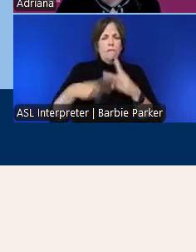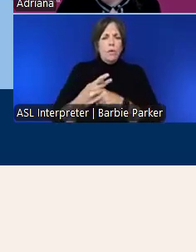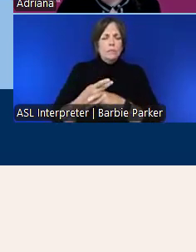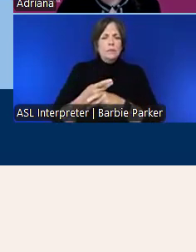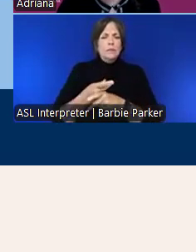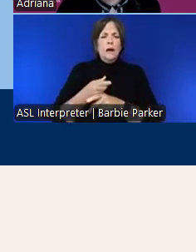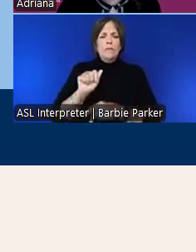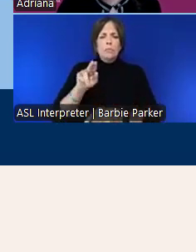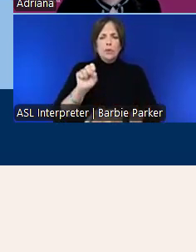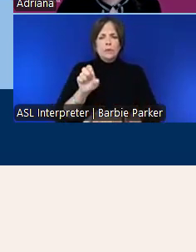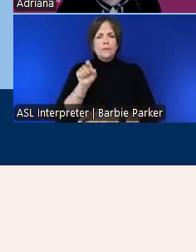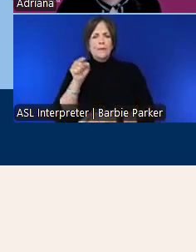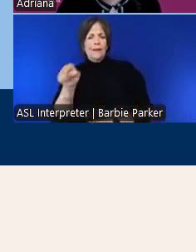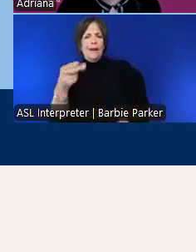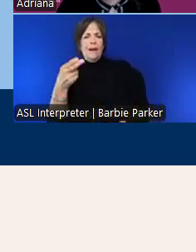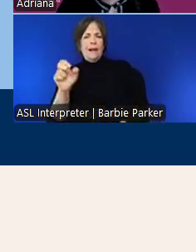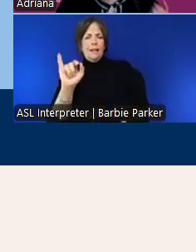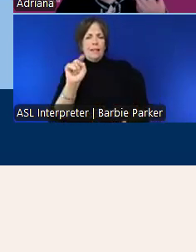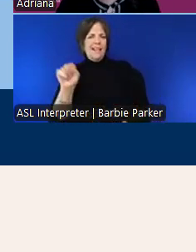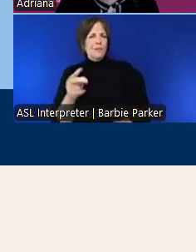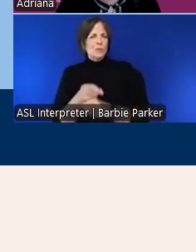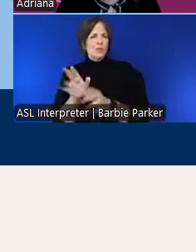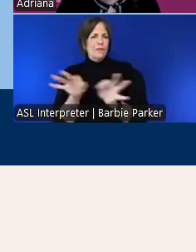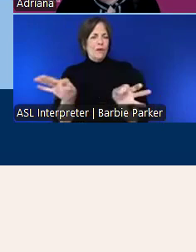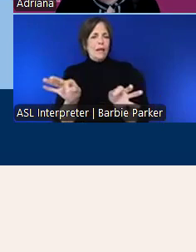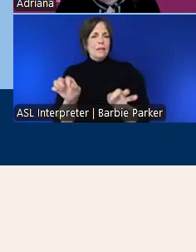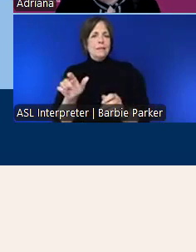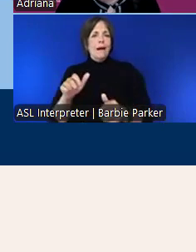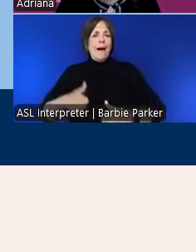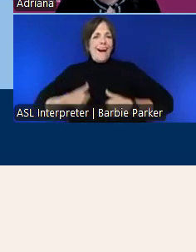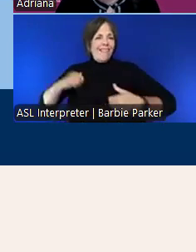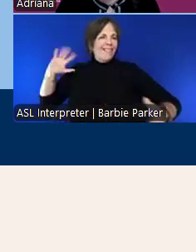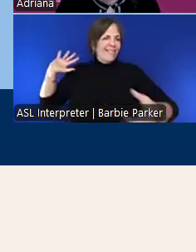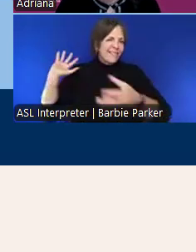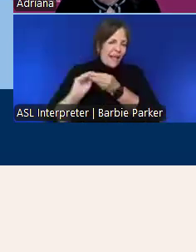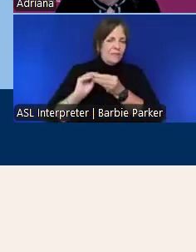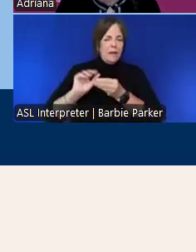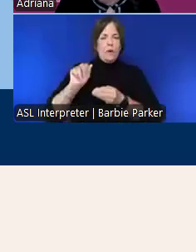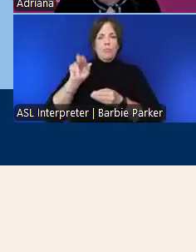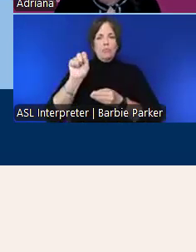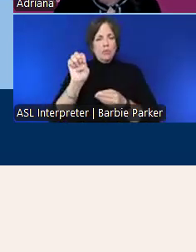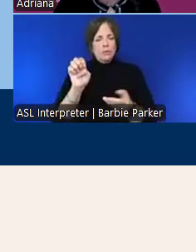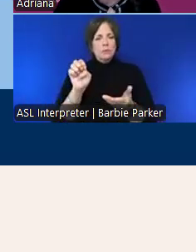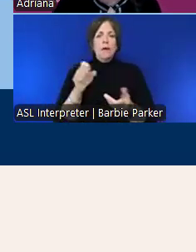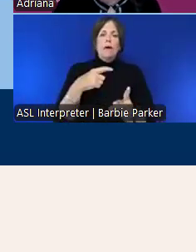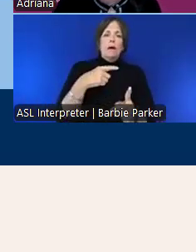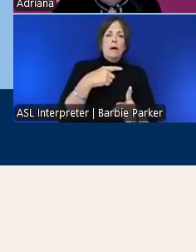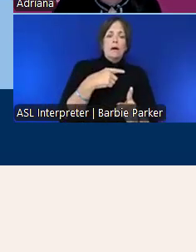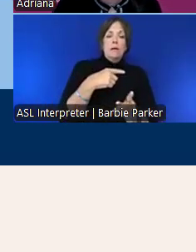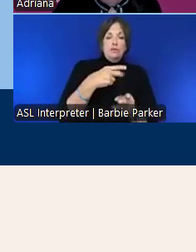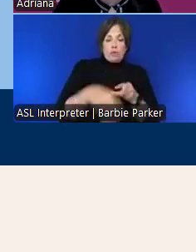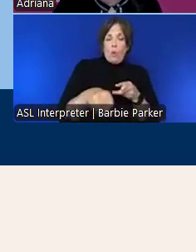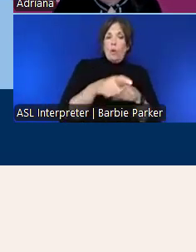of abuse. And of course, that has short-term and long-term negative